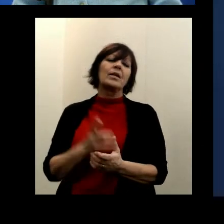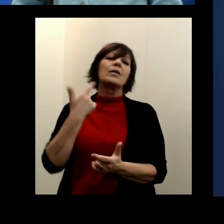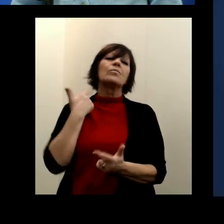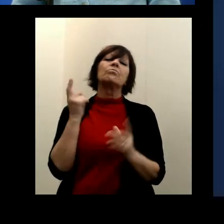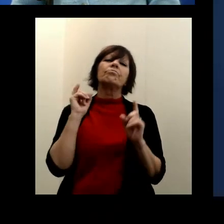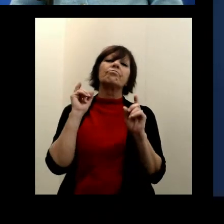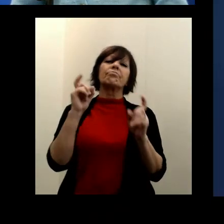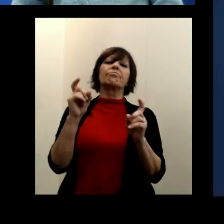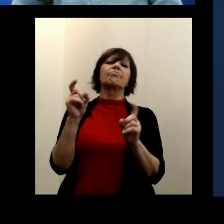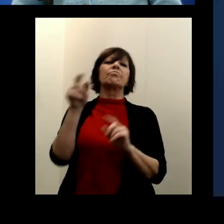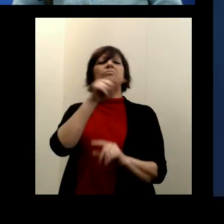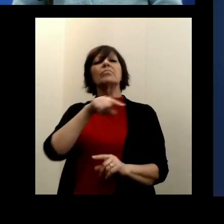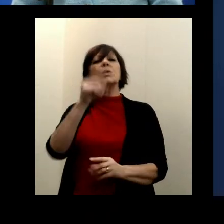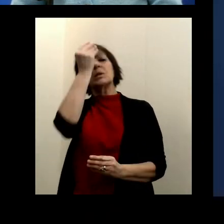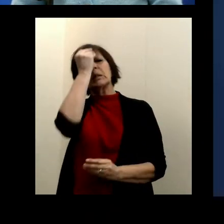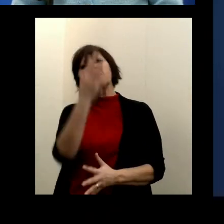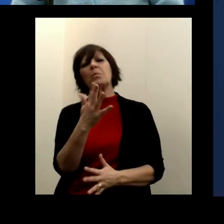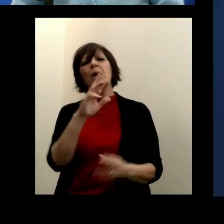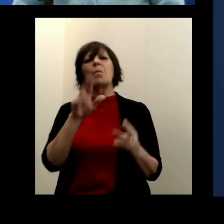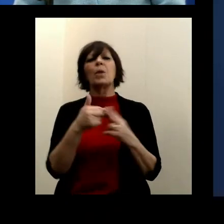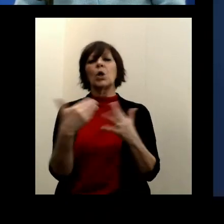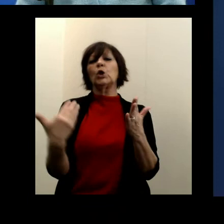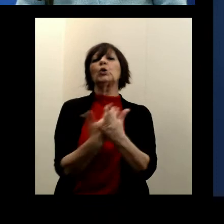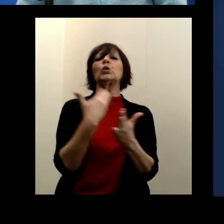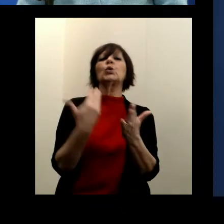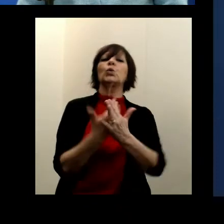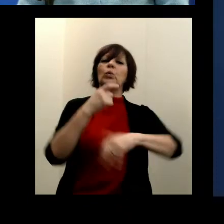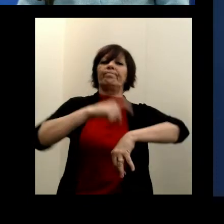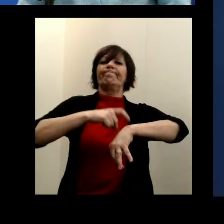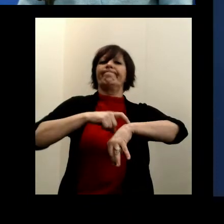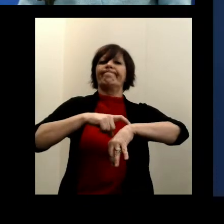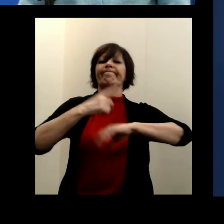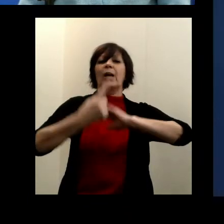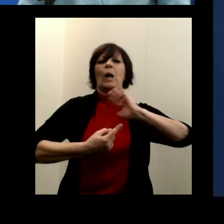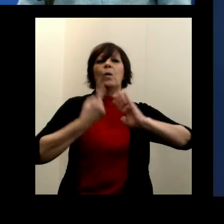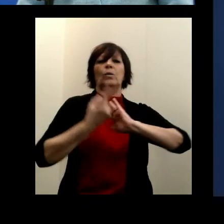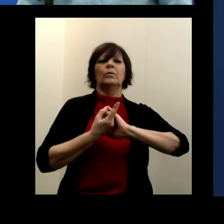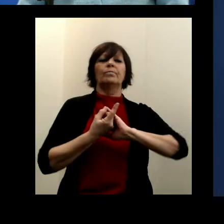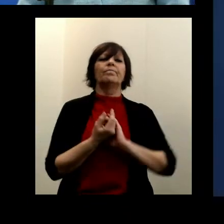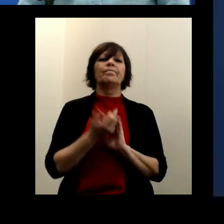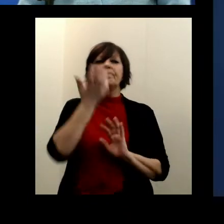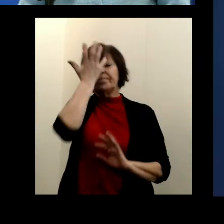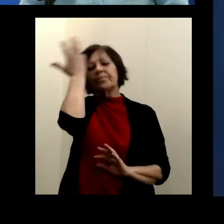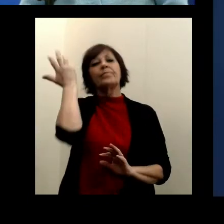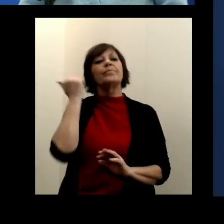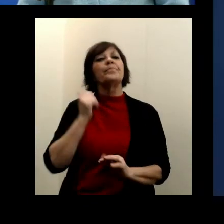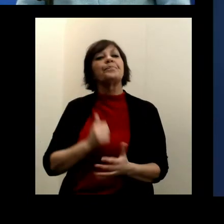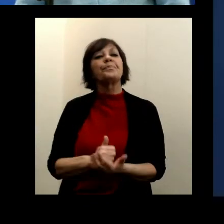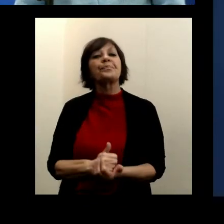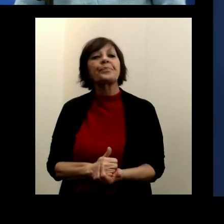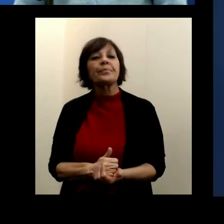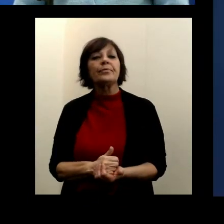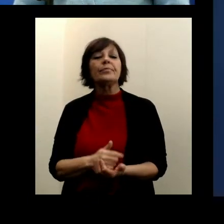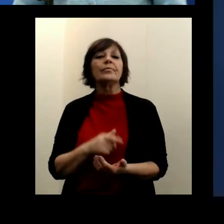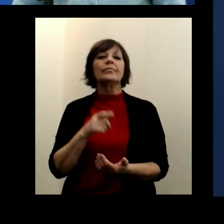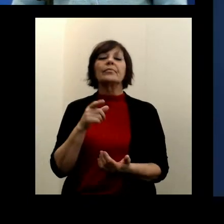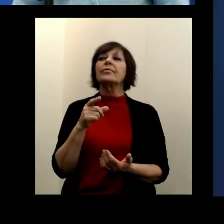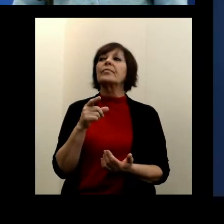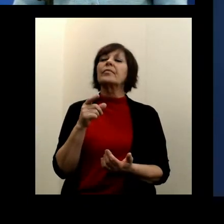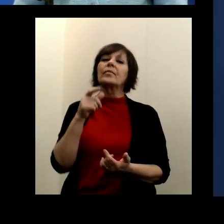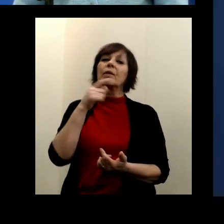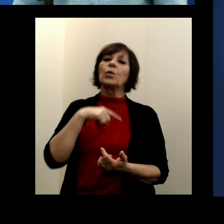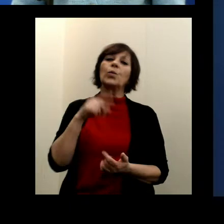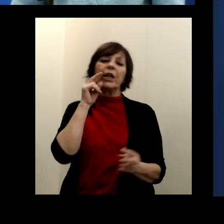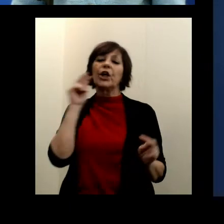want to give people some information about our new COVID-19 hotline. hours. We also